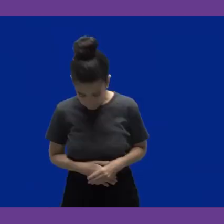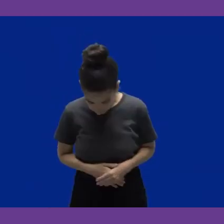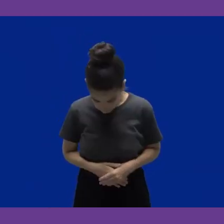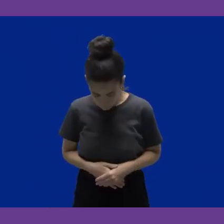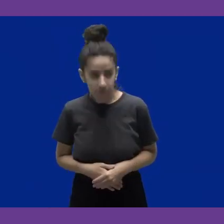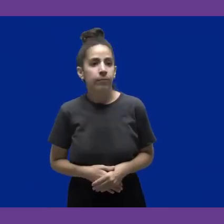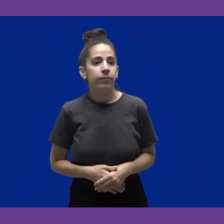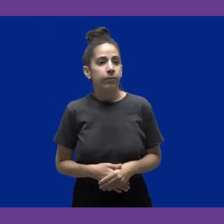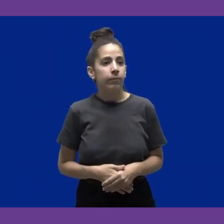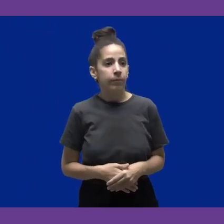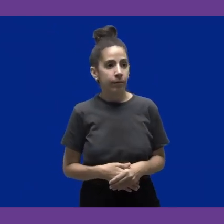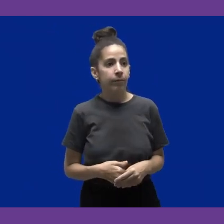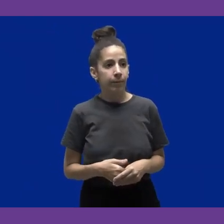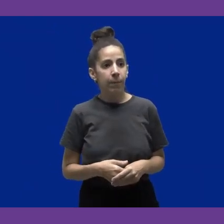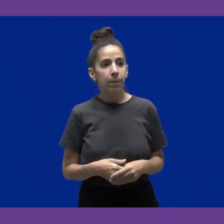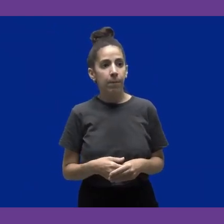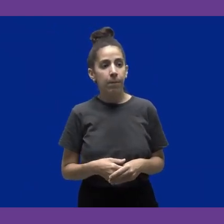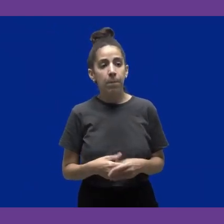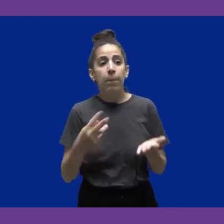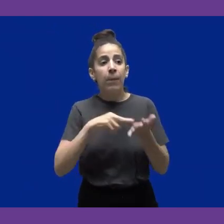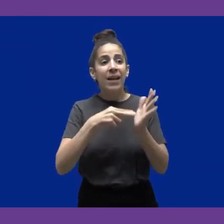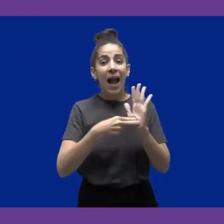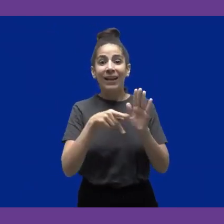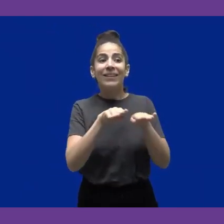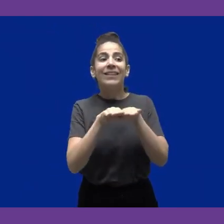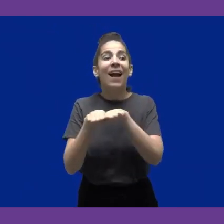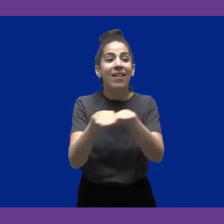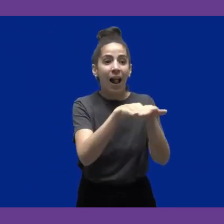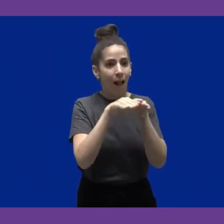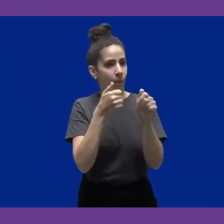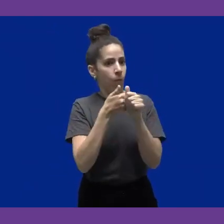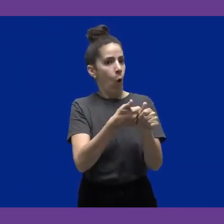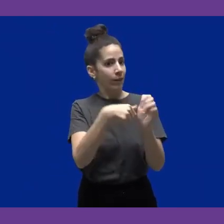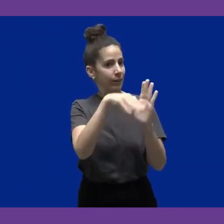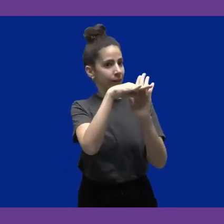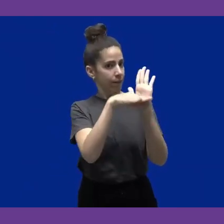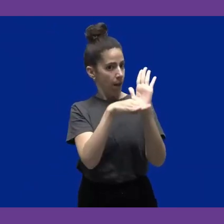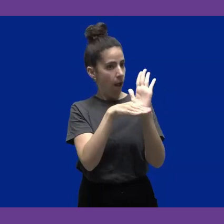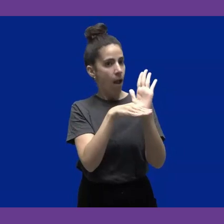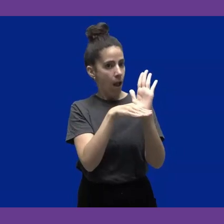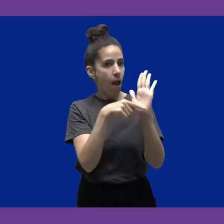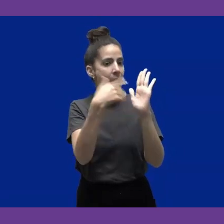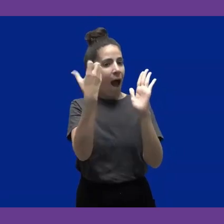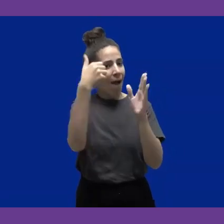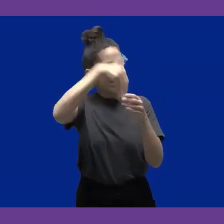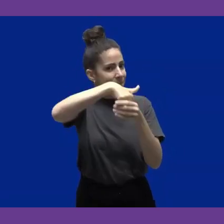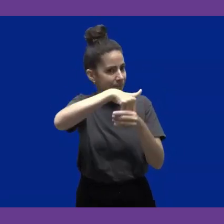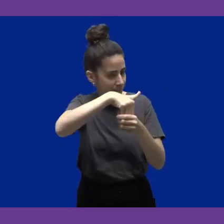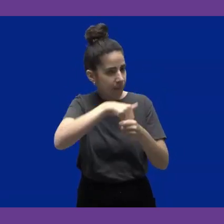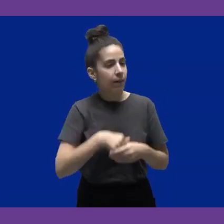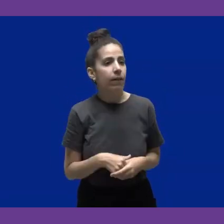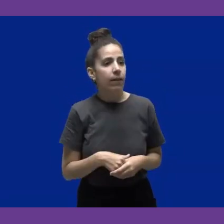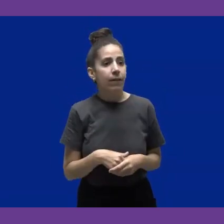And if they don't, or you think they don't, please let us know, and let also your public authorities know,